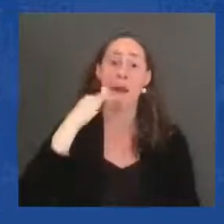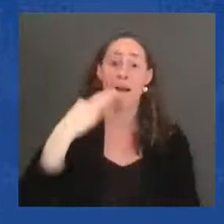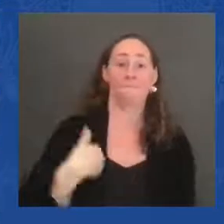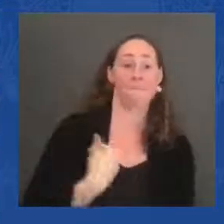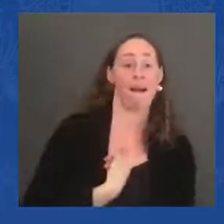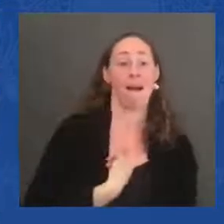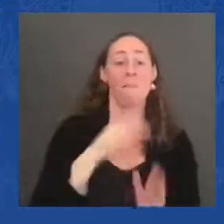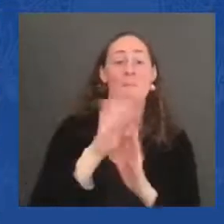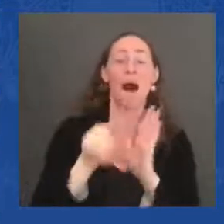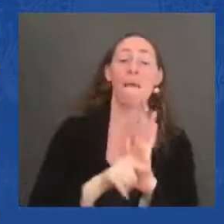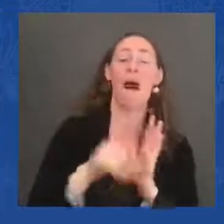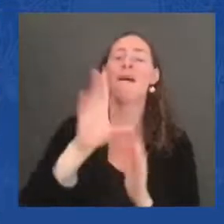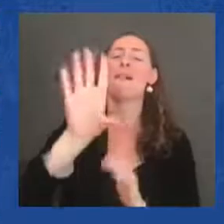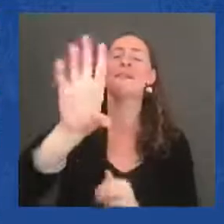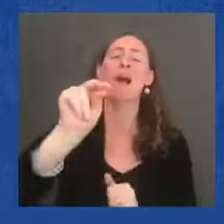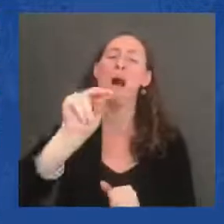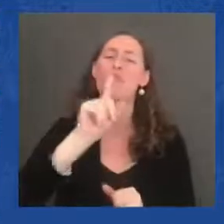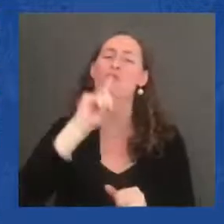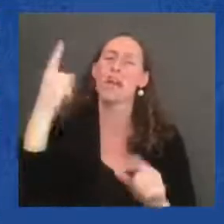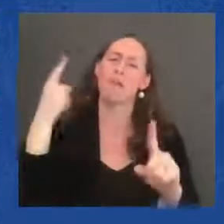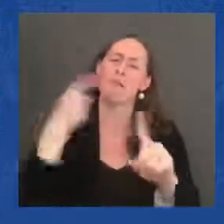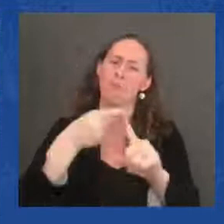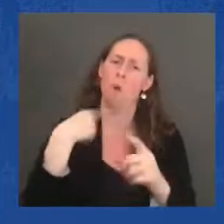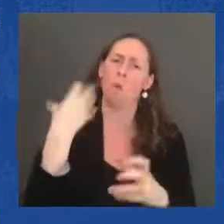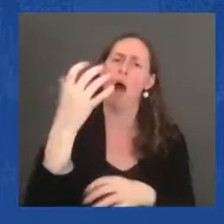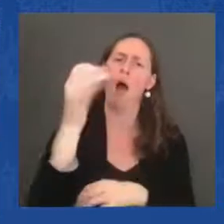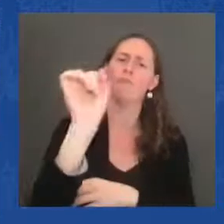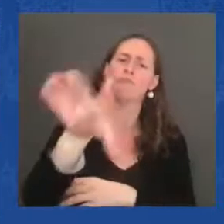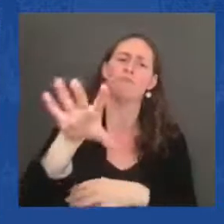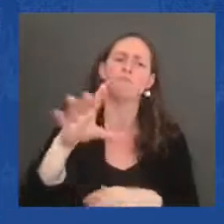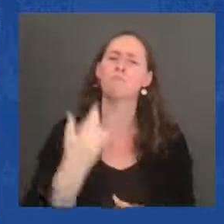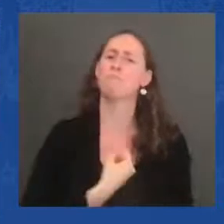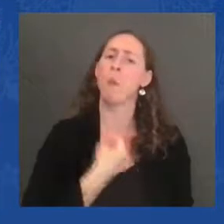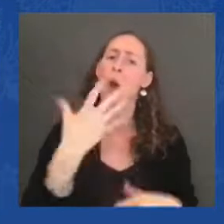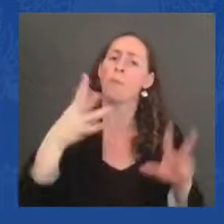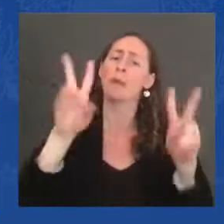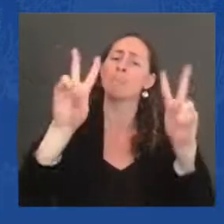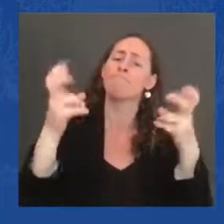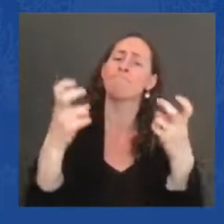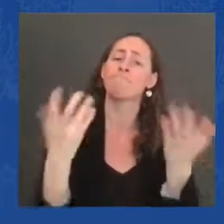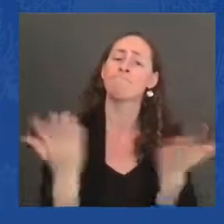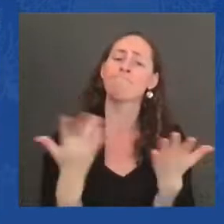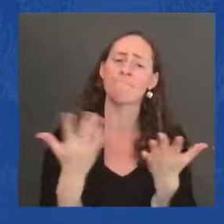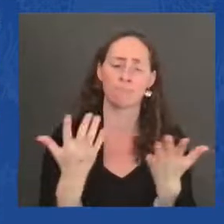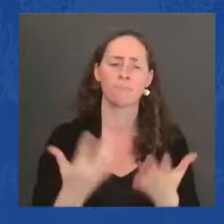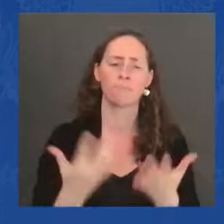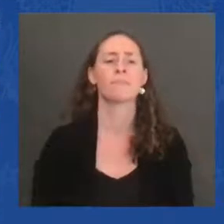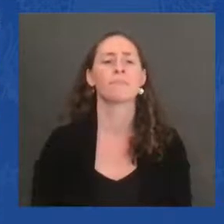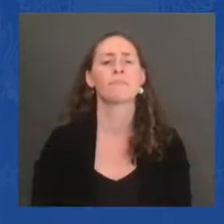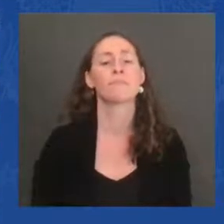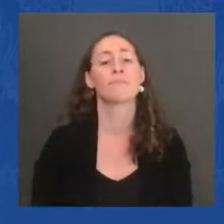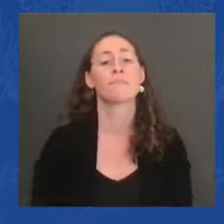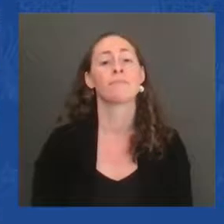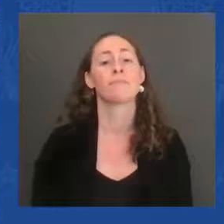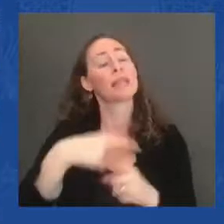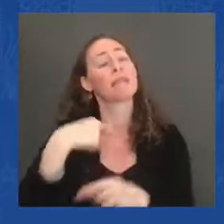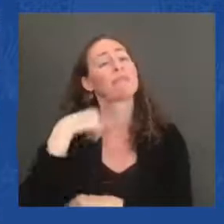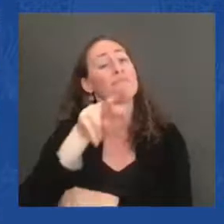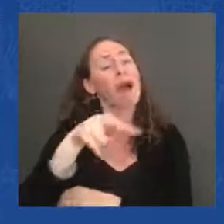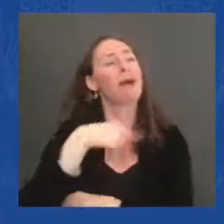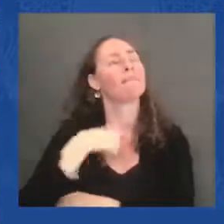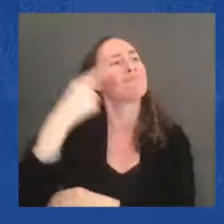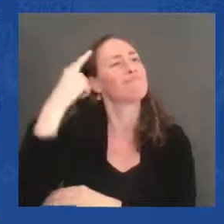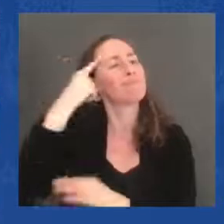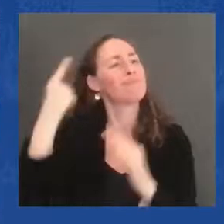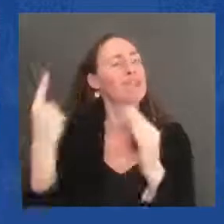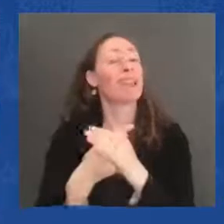till you just were speaking. And it goes like this: that all's changed, changed utterly. A